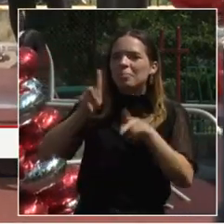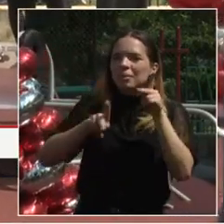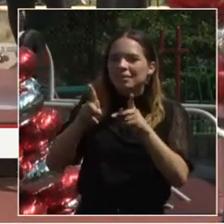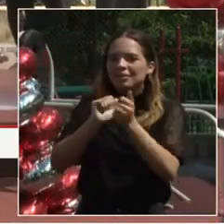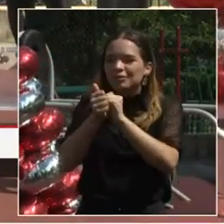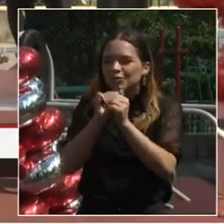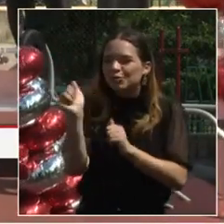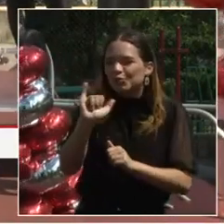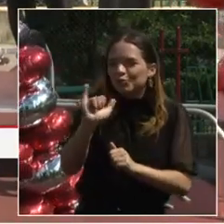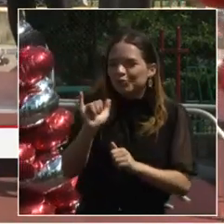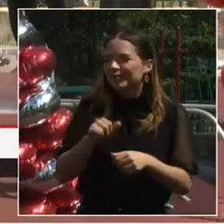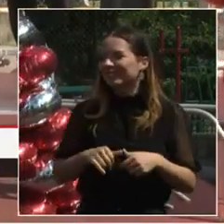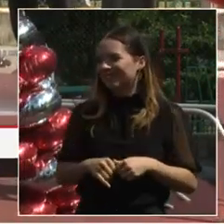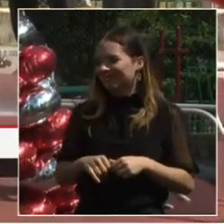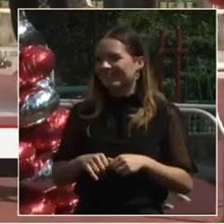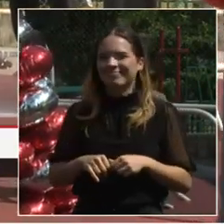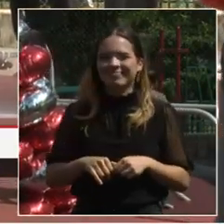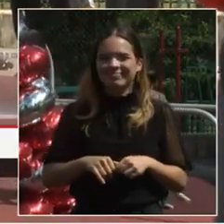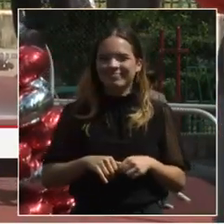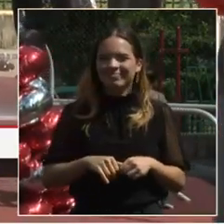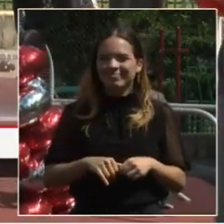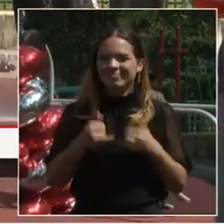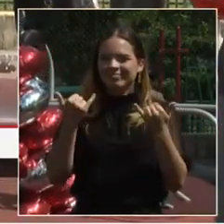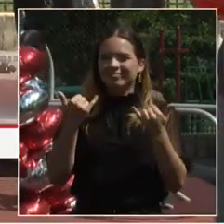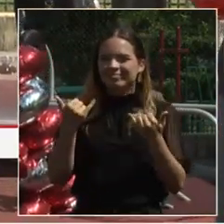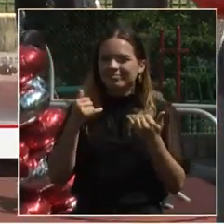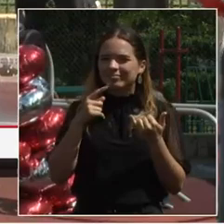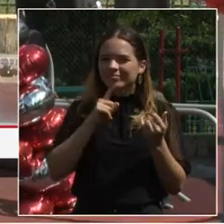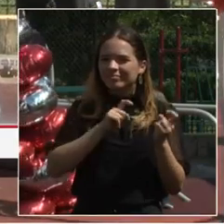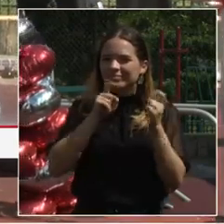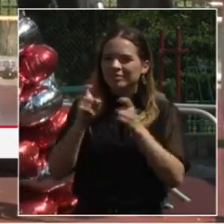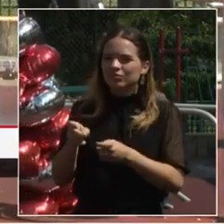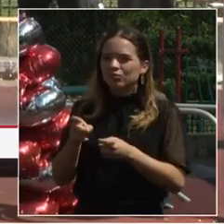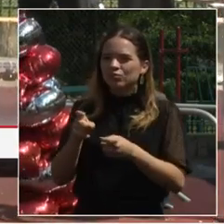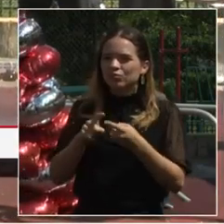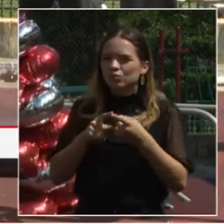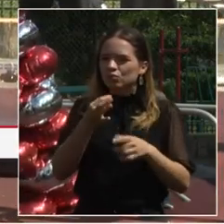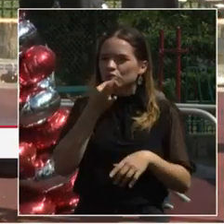think, are we going to hand it over? Almost. Okay.